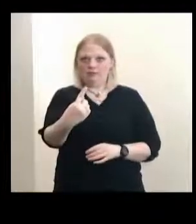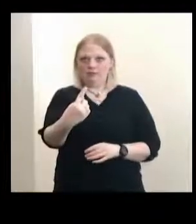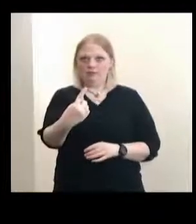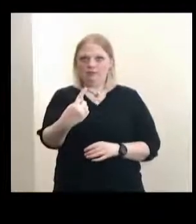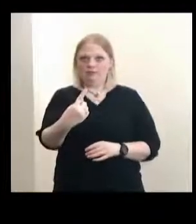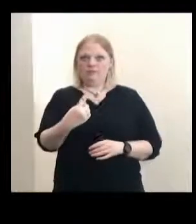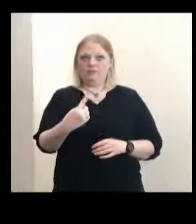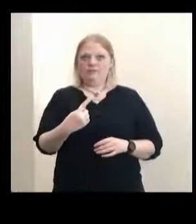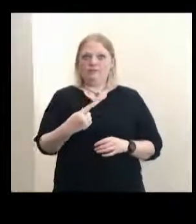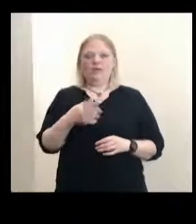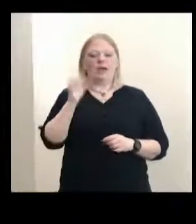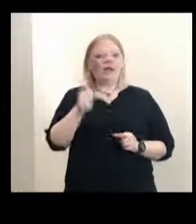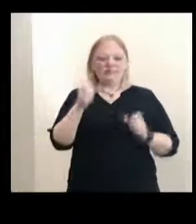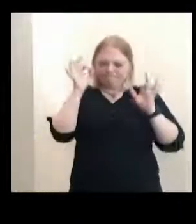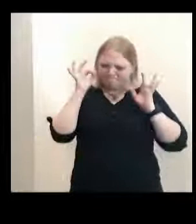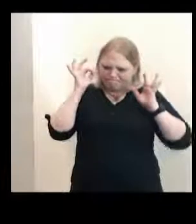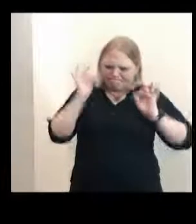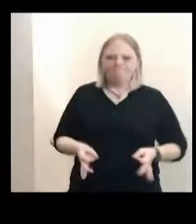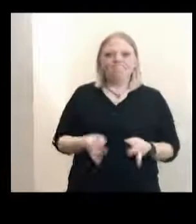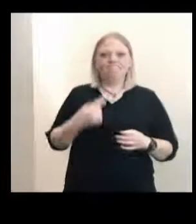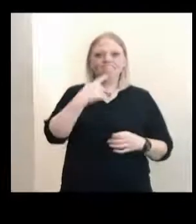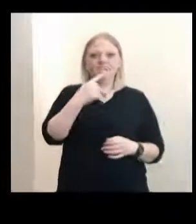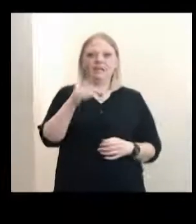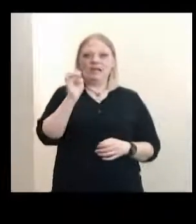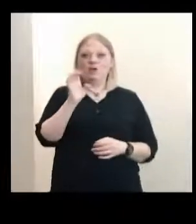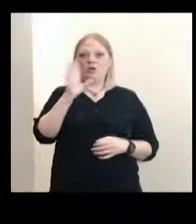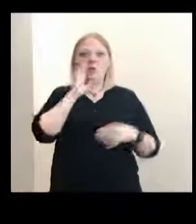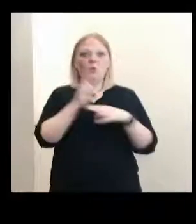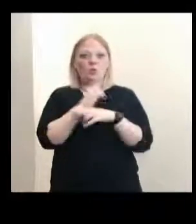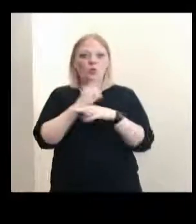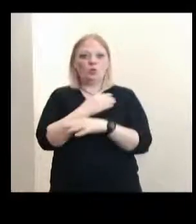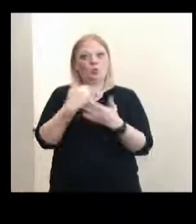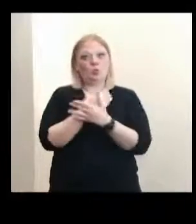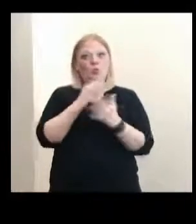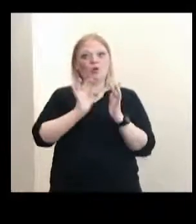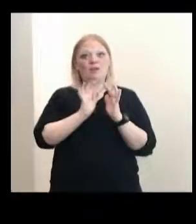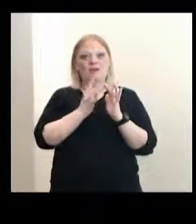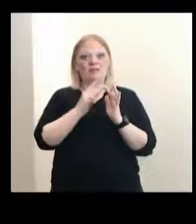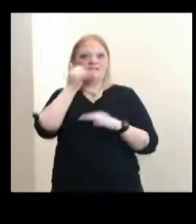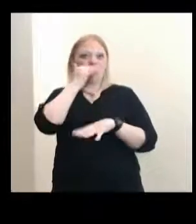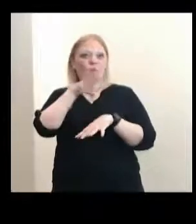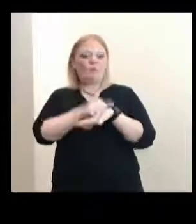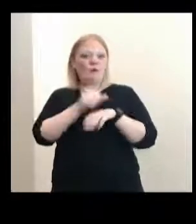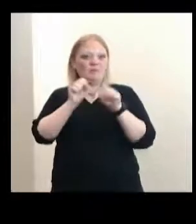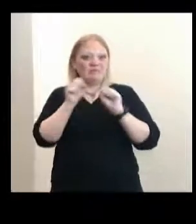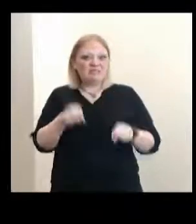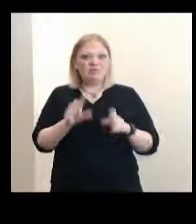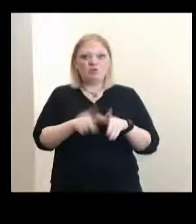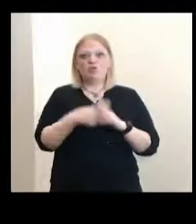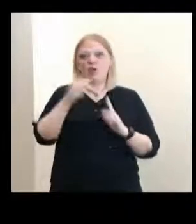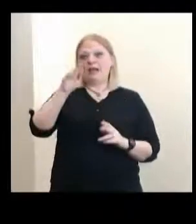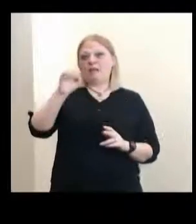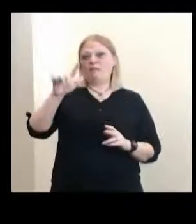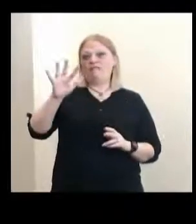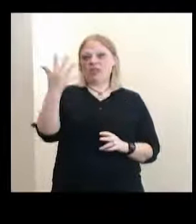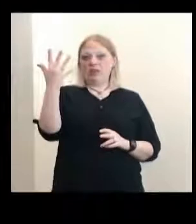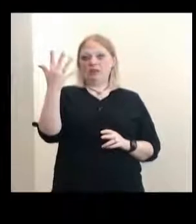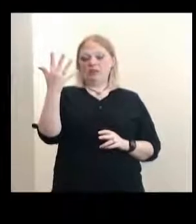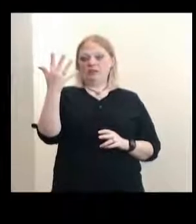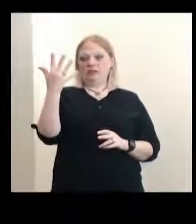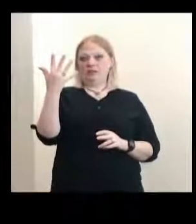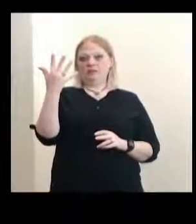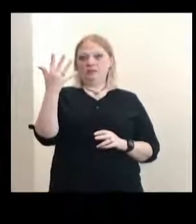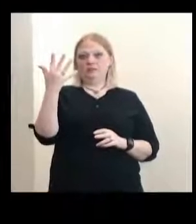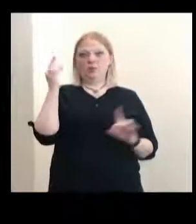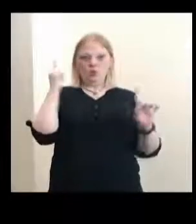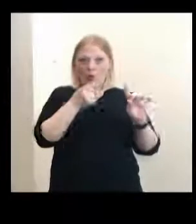can definitively say that Erie County will be using a new online and phone appointment system starting April 5th.